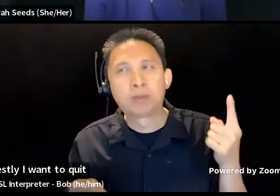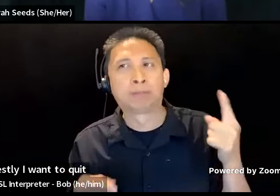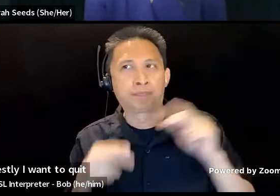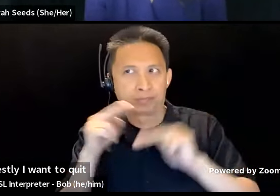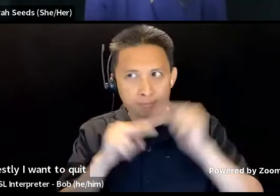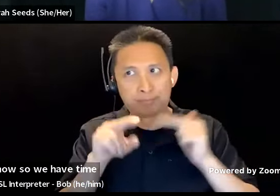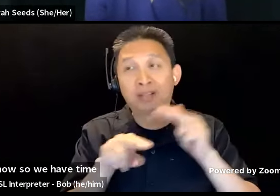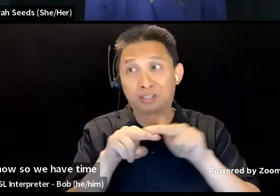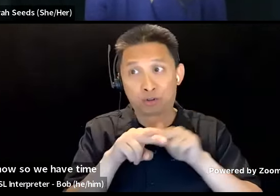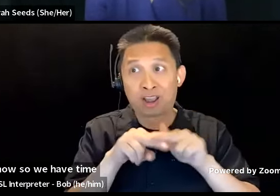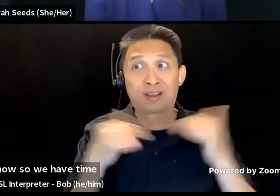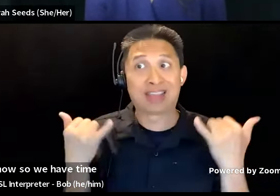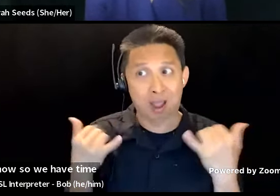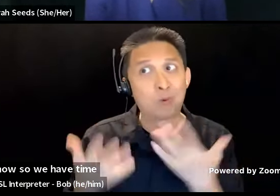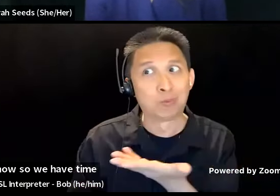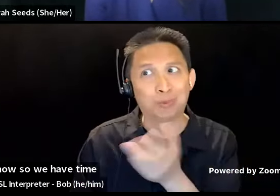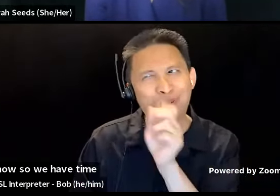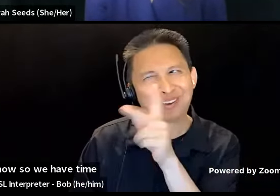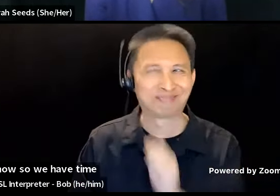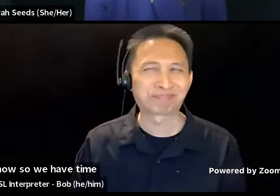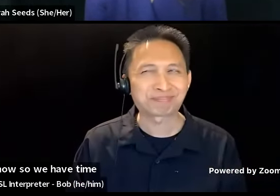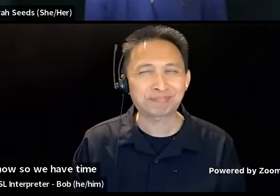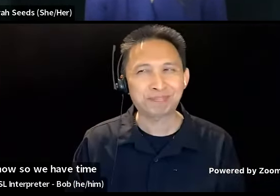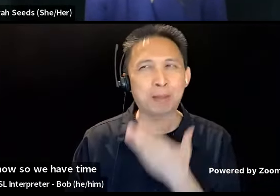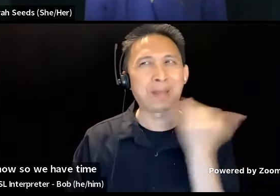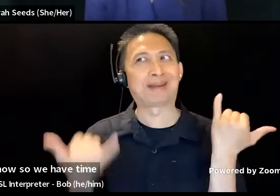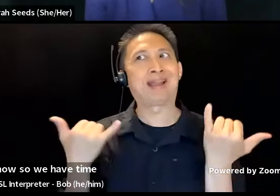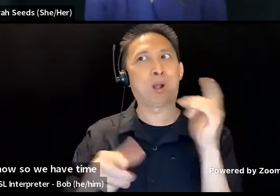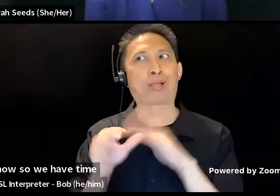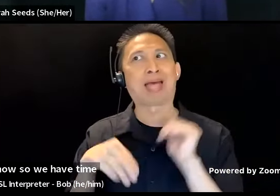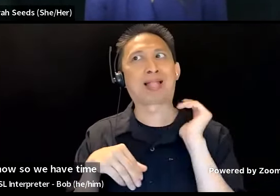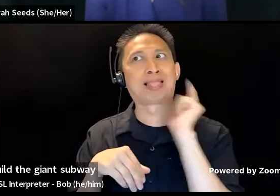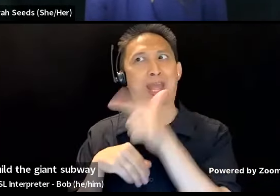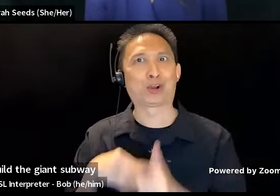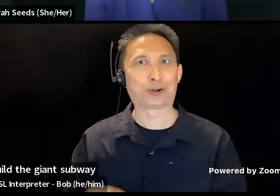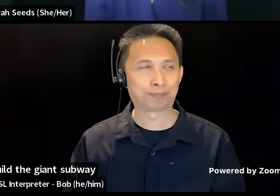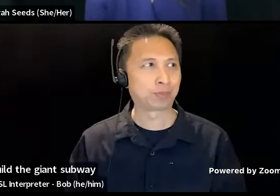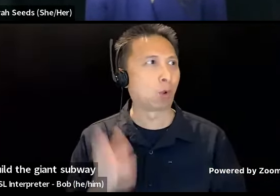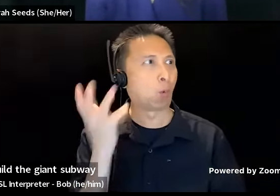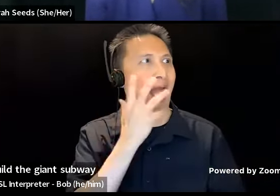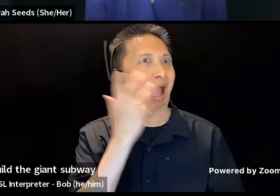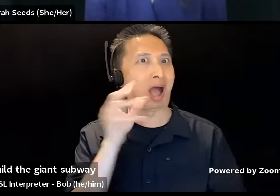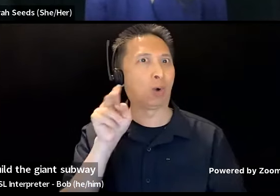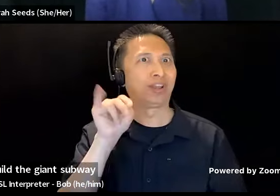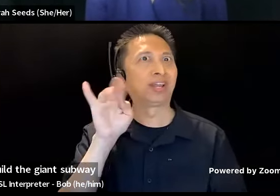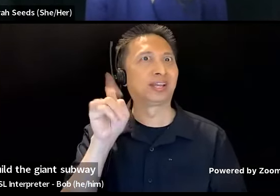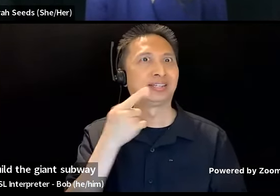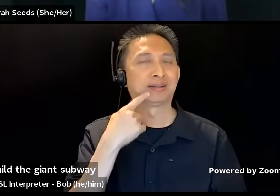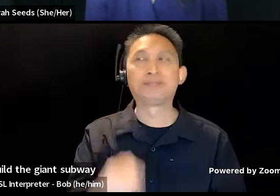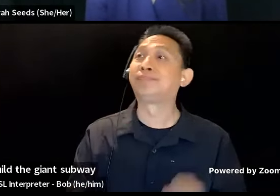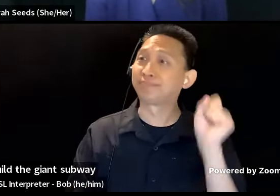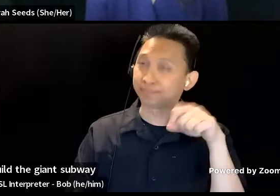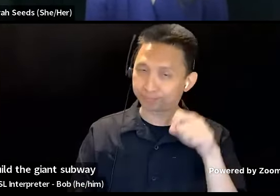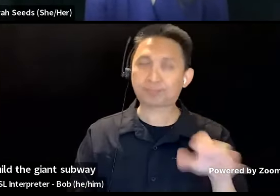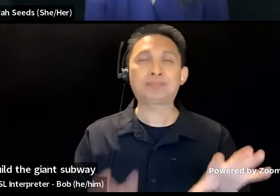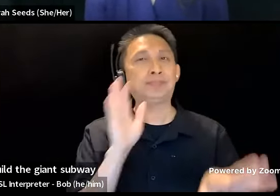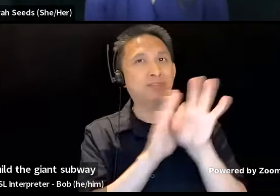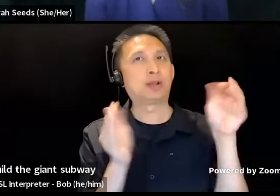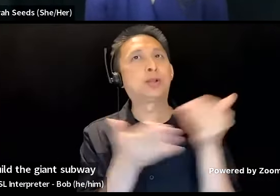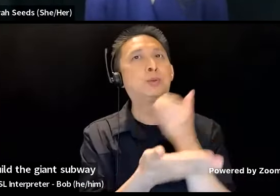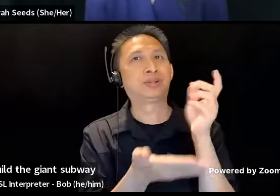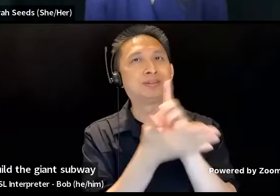this giant subway car. Wow. And then we did, and we found someone new, and we built